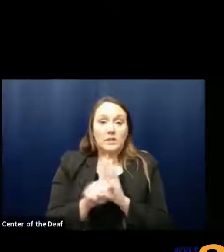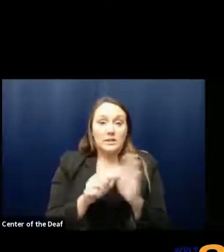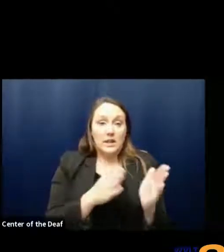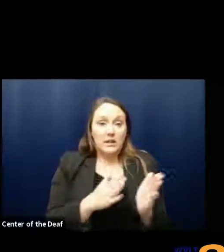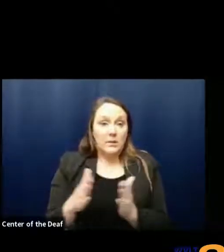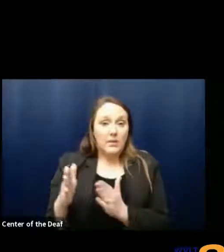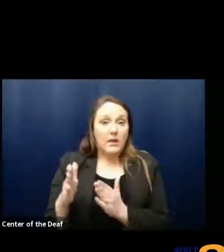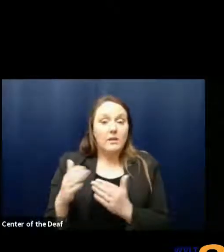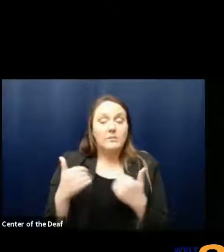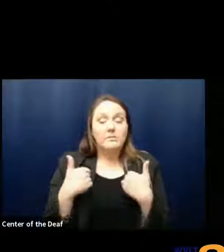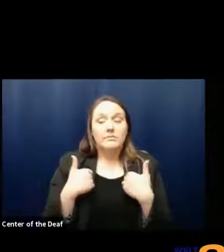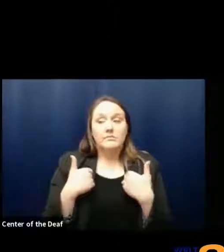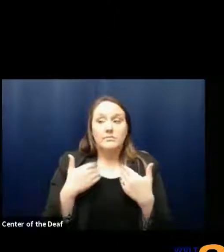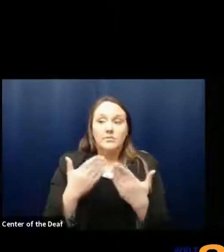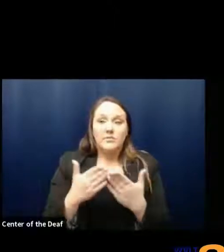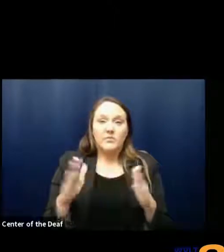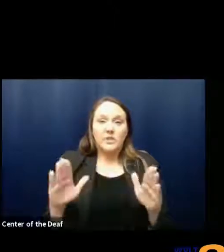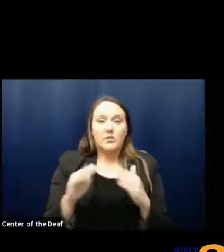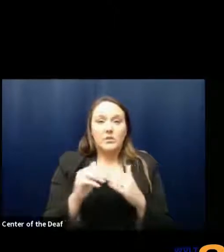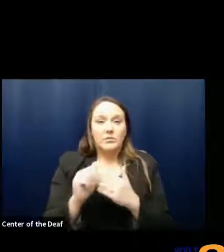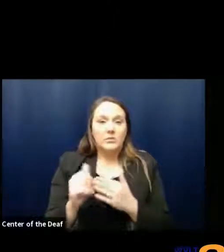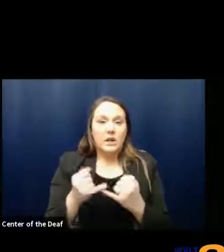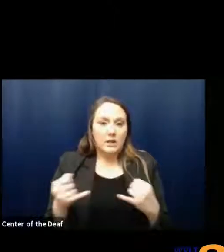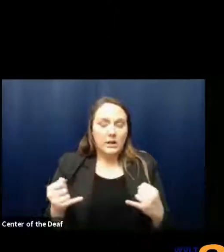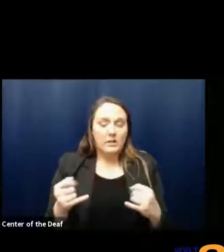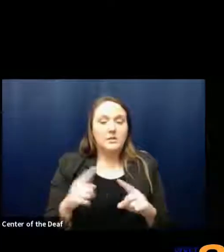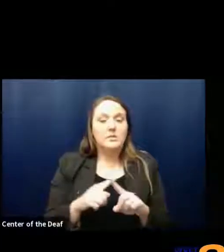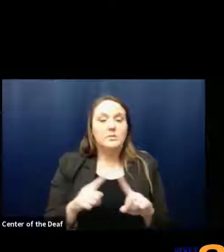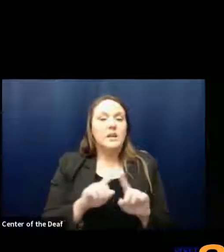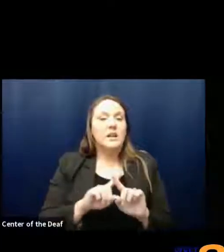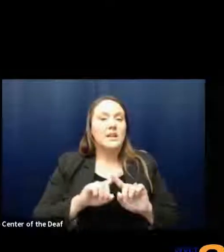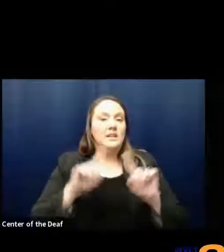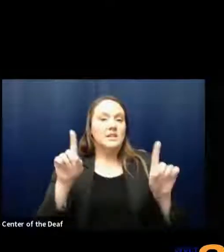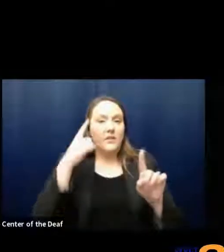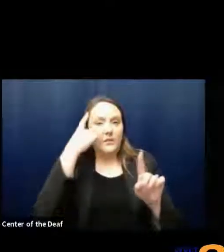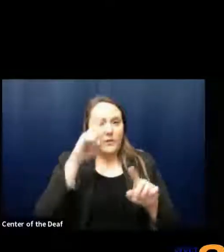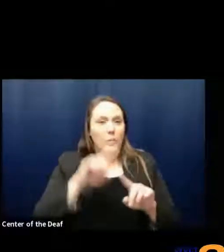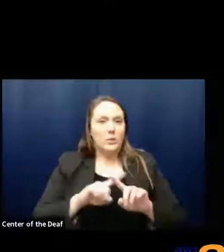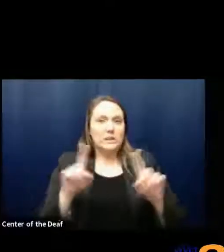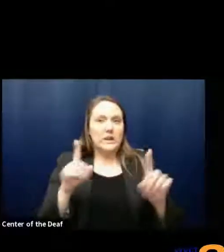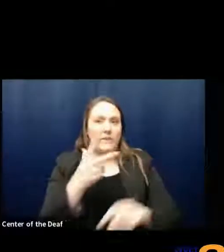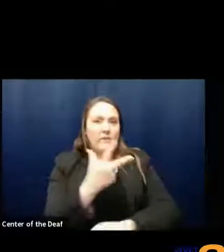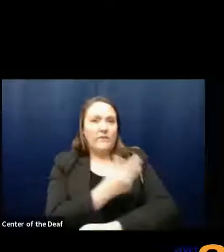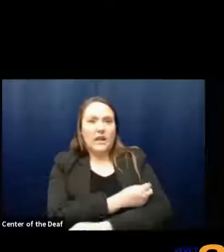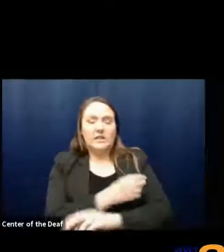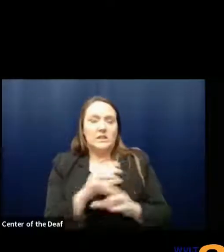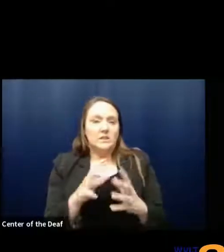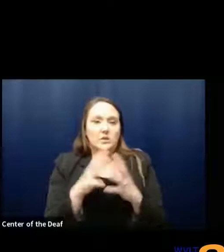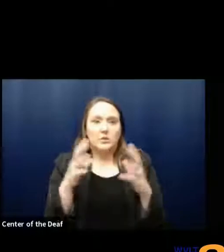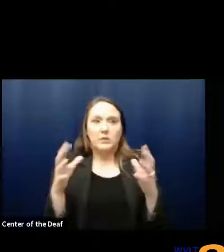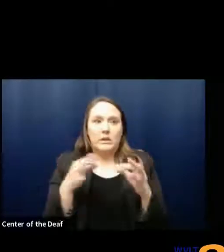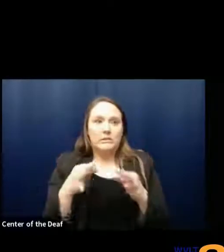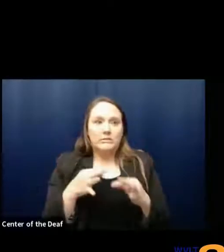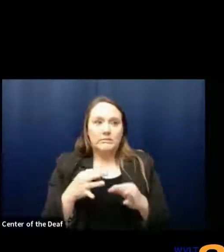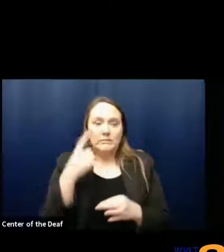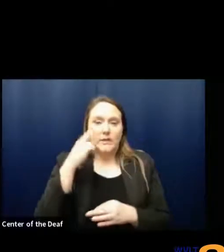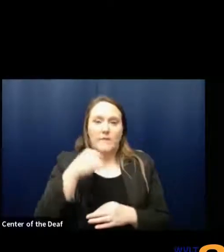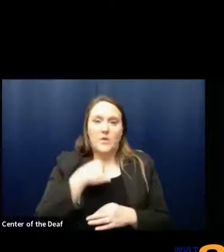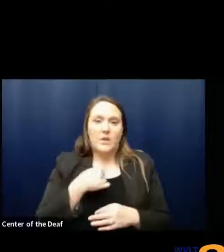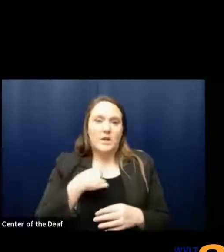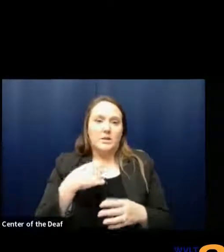has the kind of general guidelines, but it is different for the different vaccines and way too many details for me to try to go into